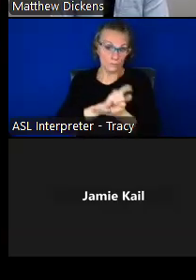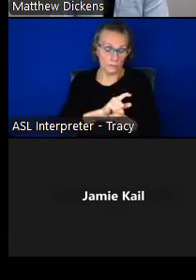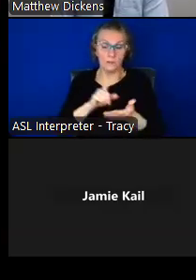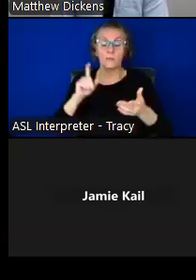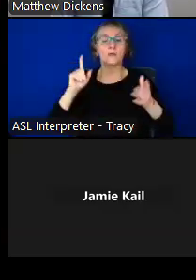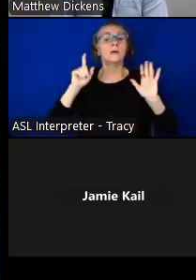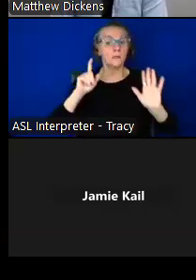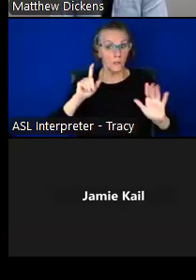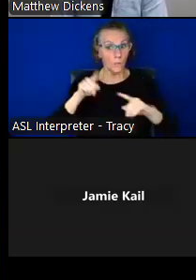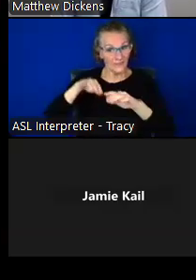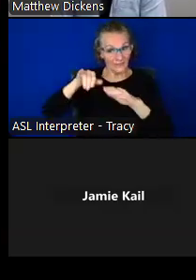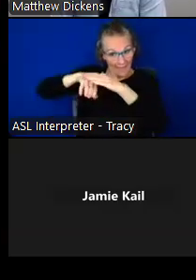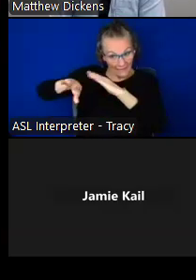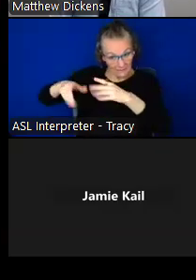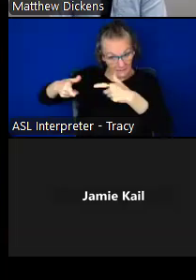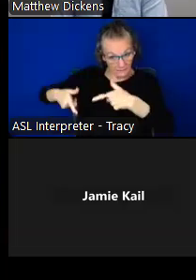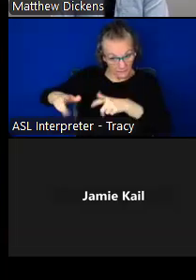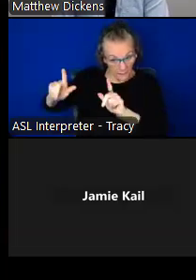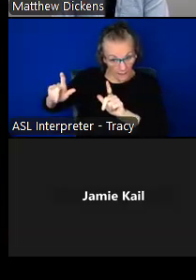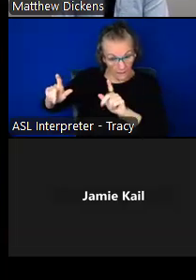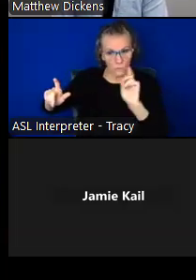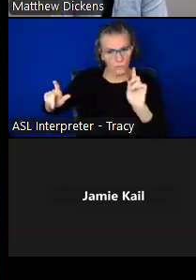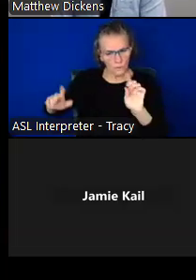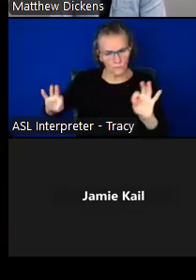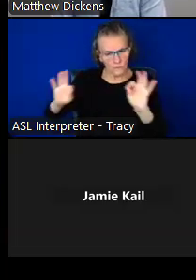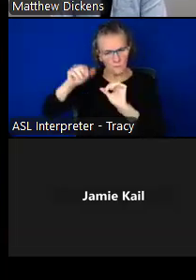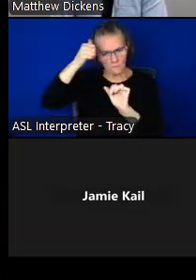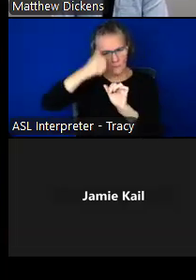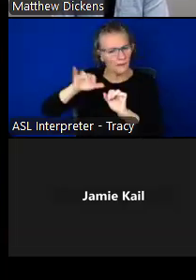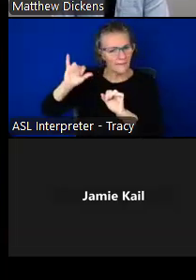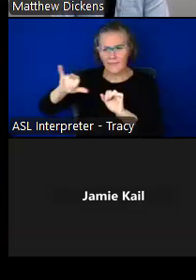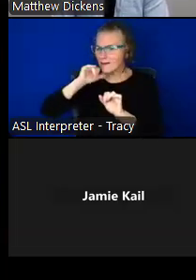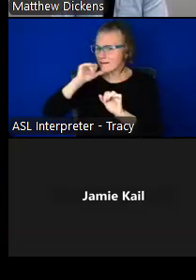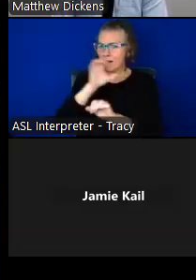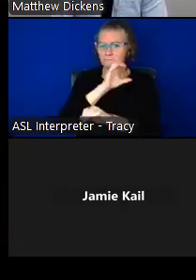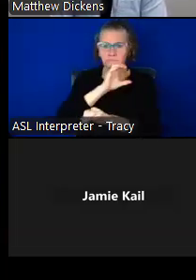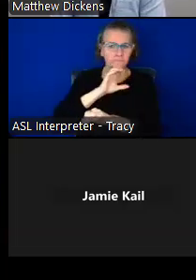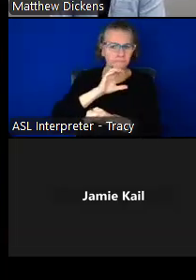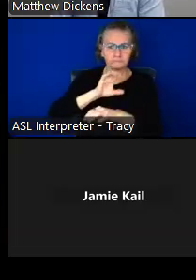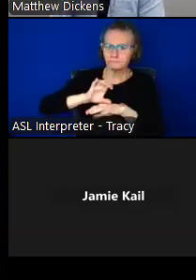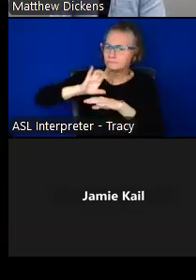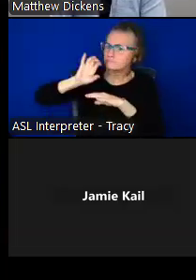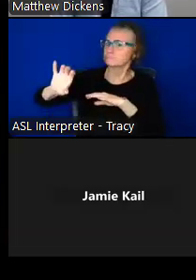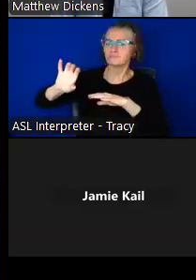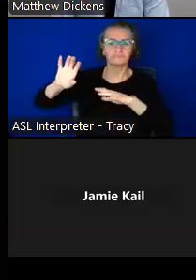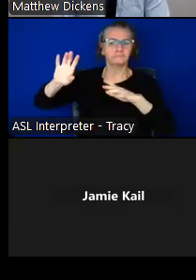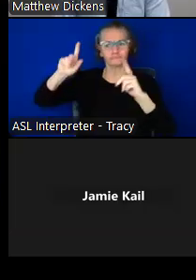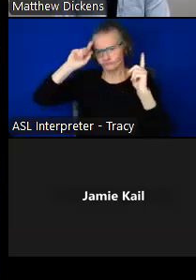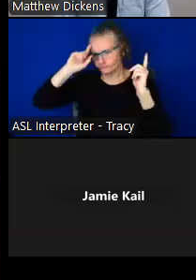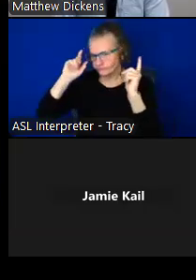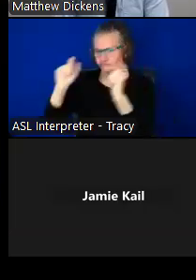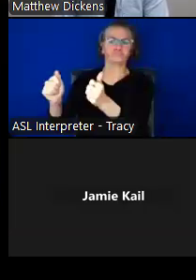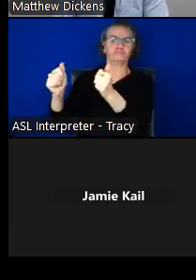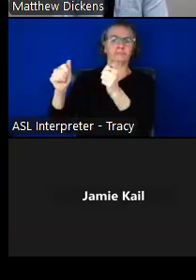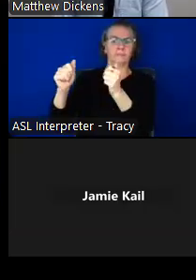to an account, though, it's important to remember that that doesn't give them carte blanche. Like, we need to